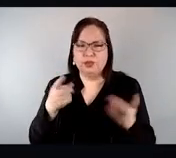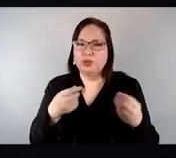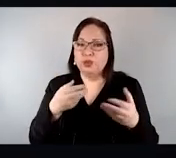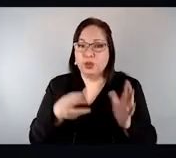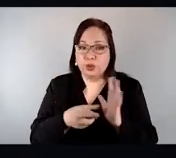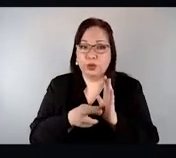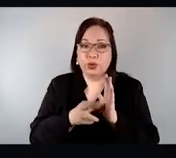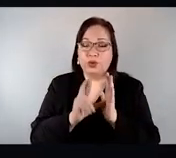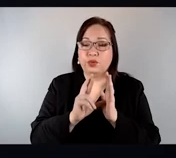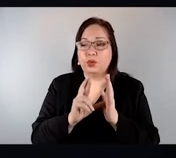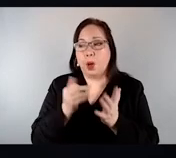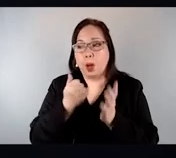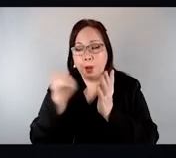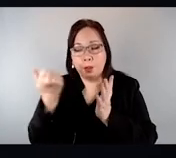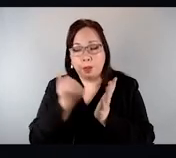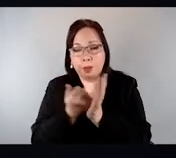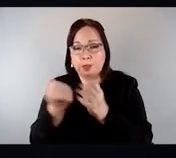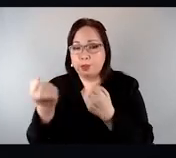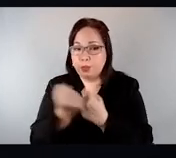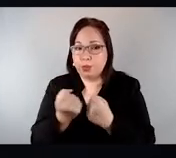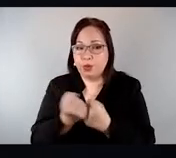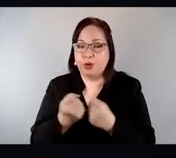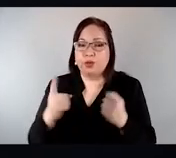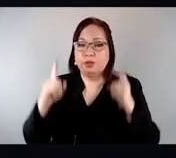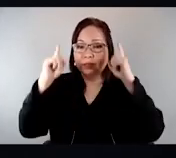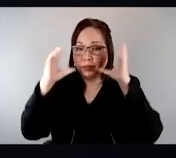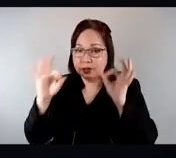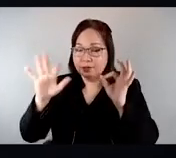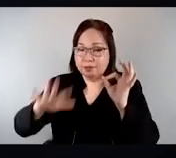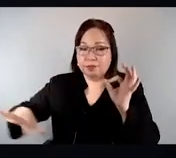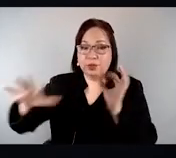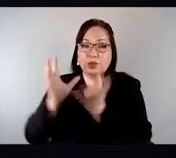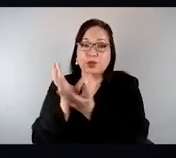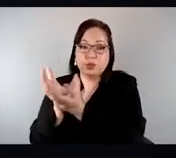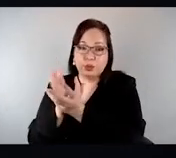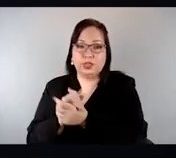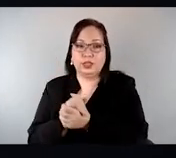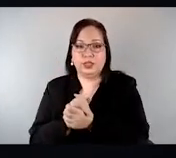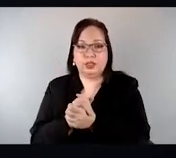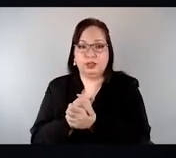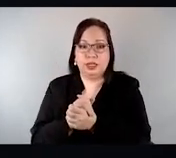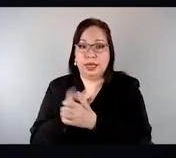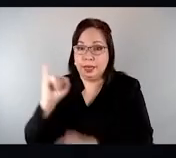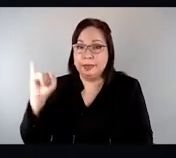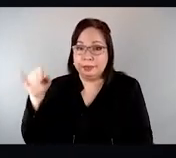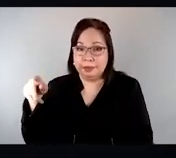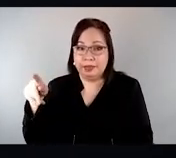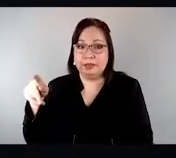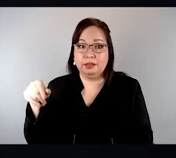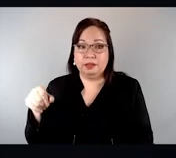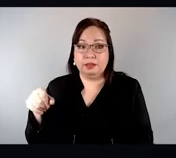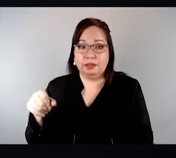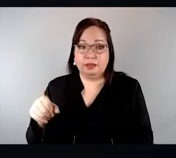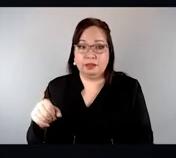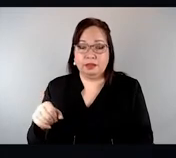certain decisions of the indigenous communities insofar as